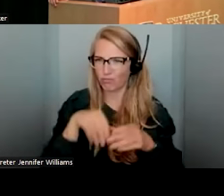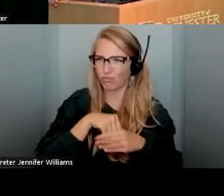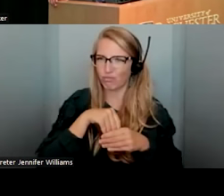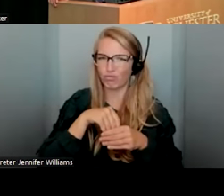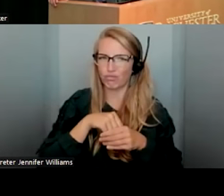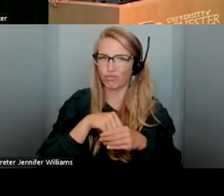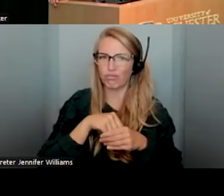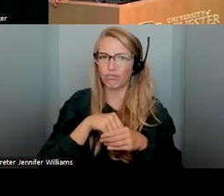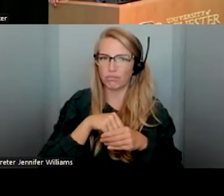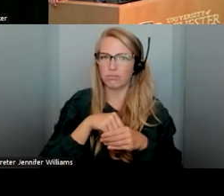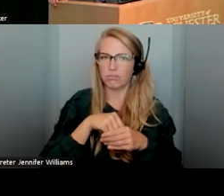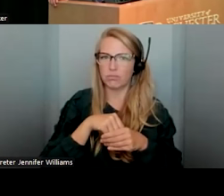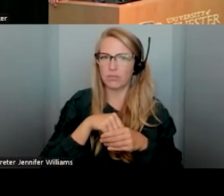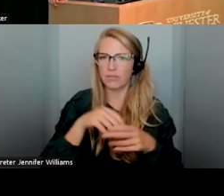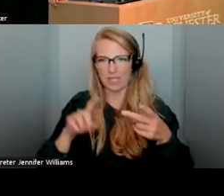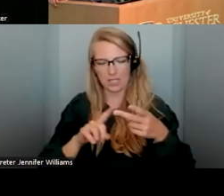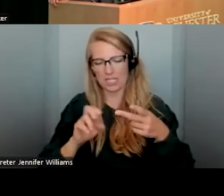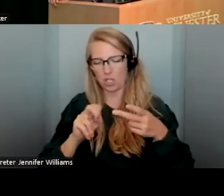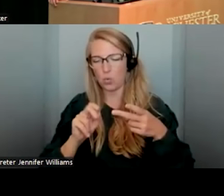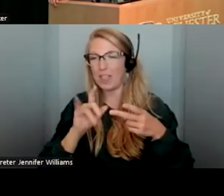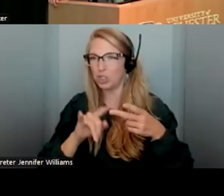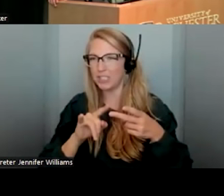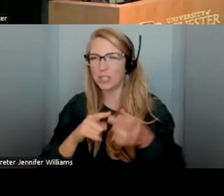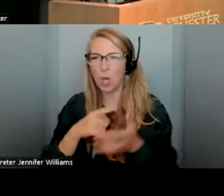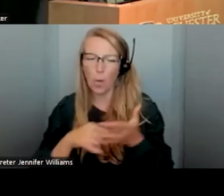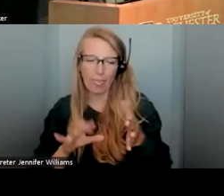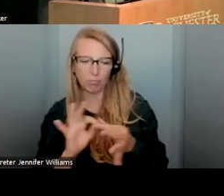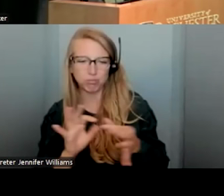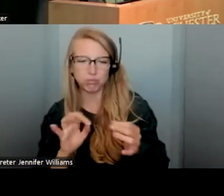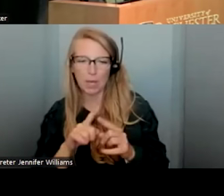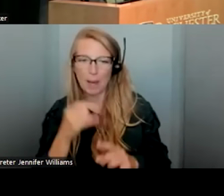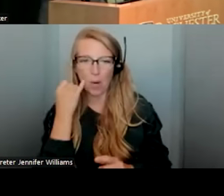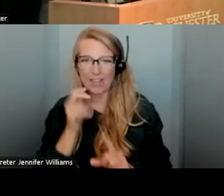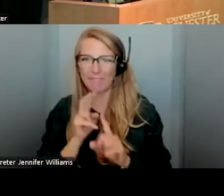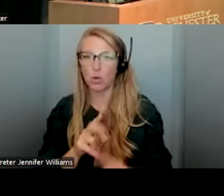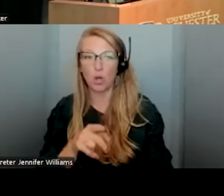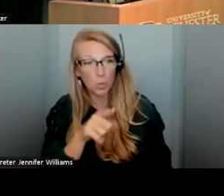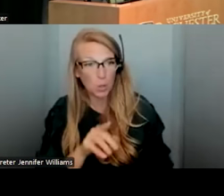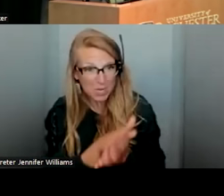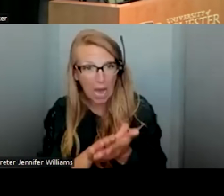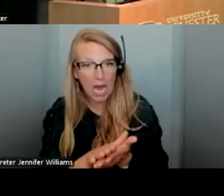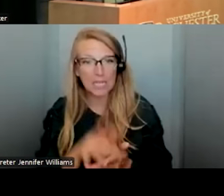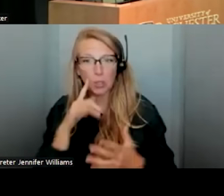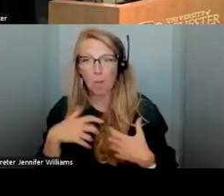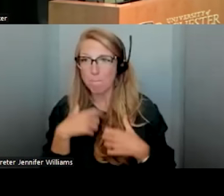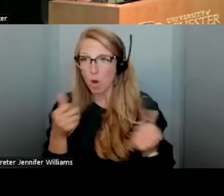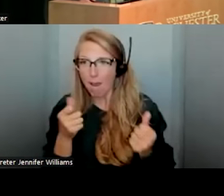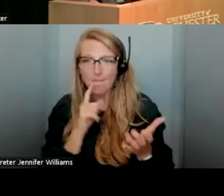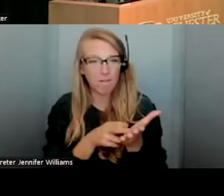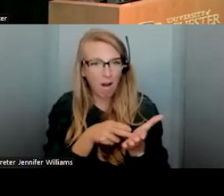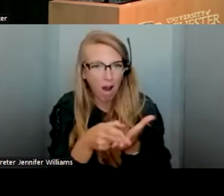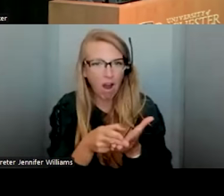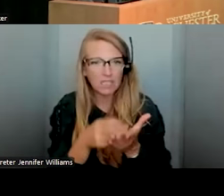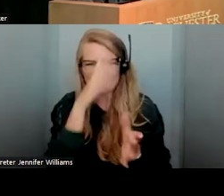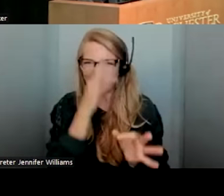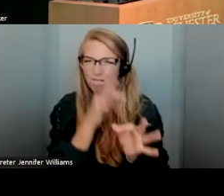ones that they talk about at your funeral, whether you are kind, brave, honest, or faithful.